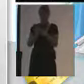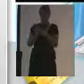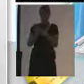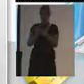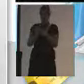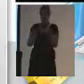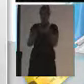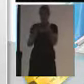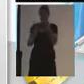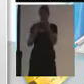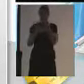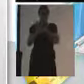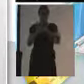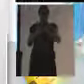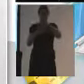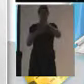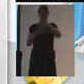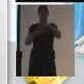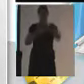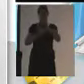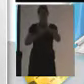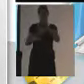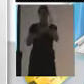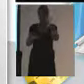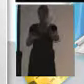And finally, the